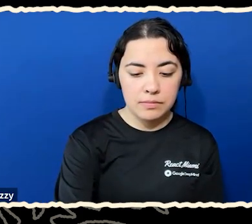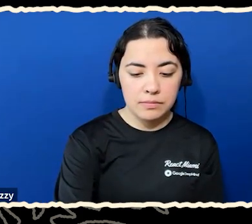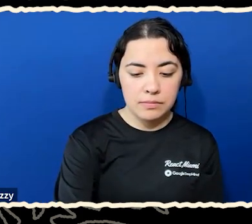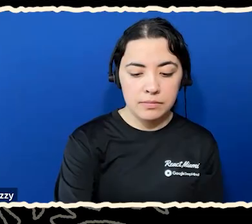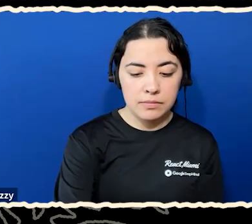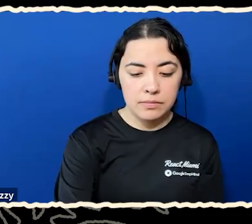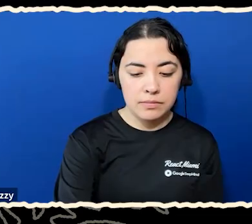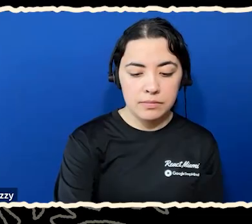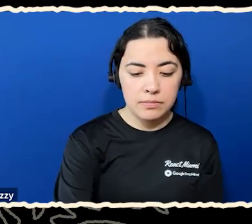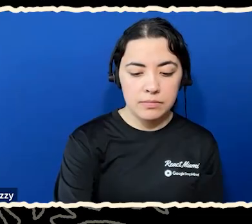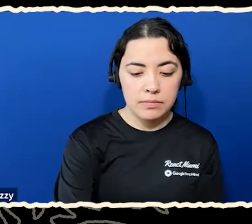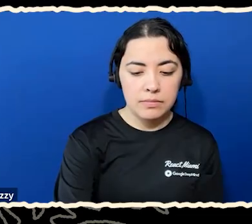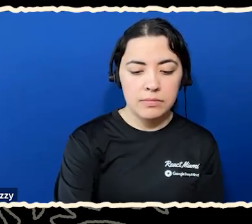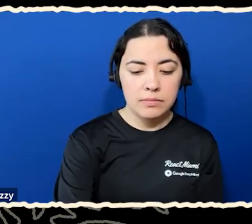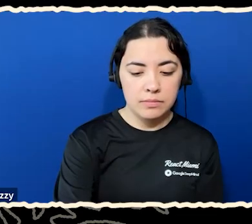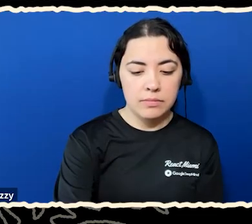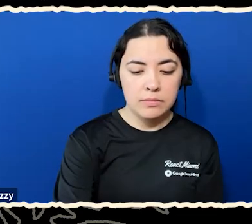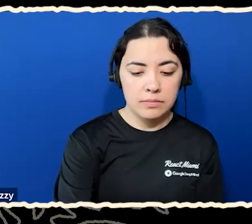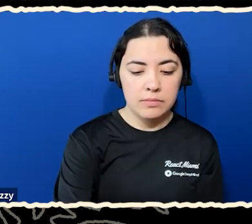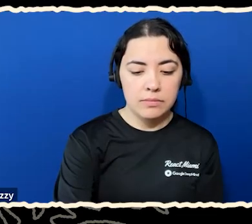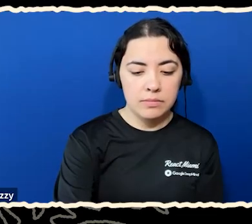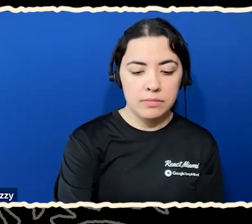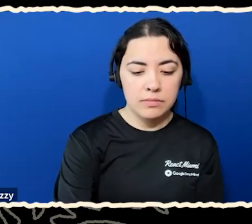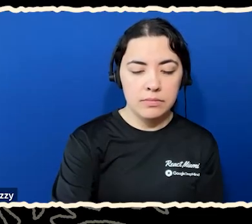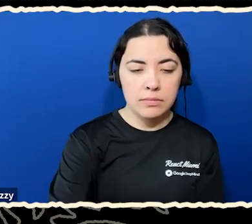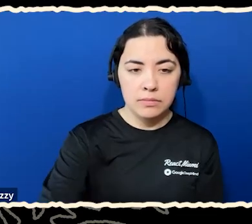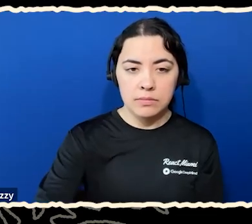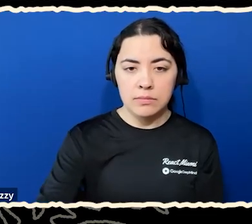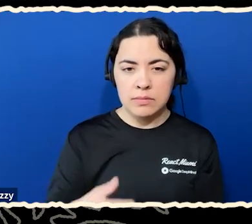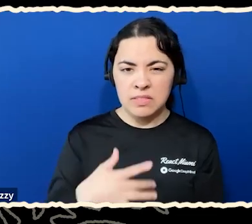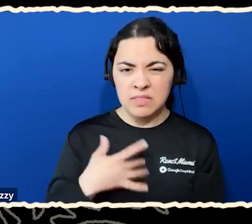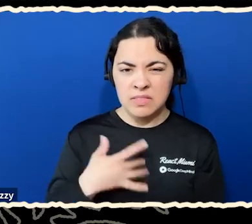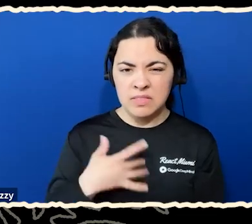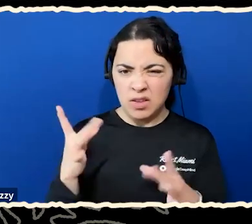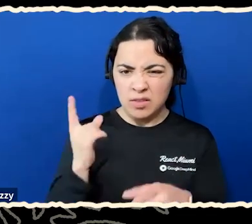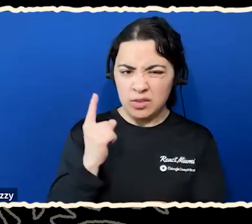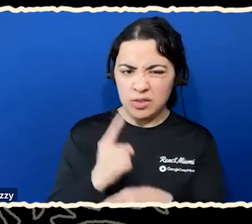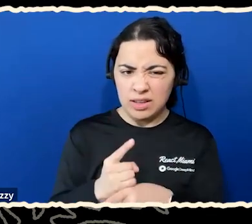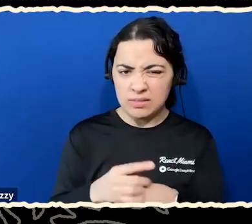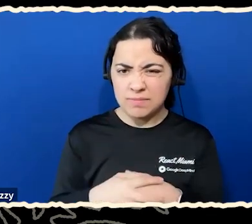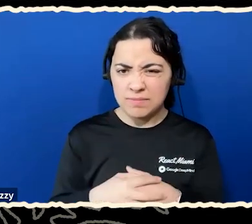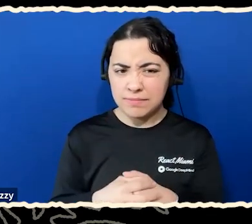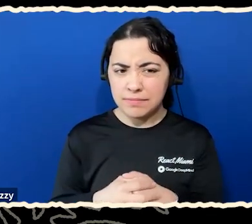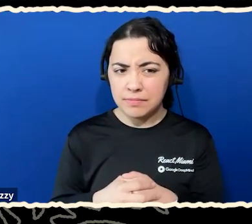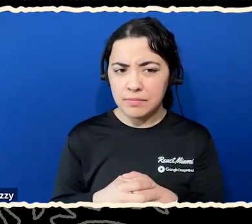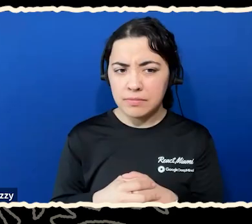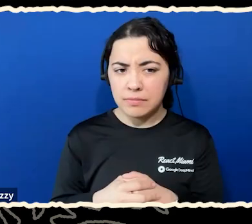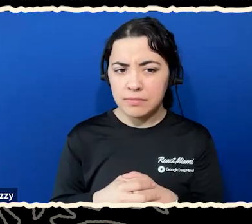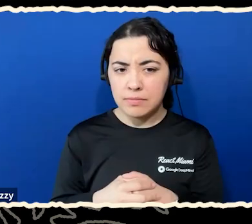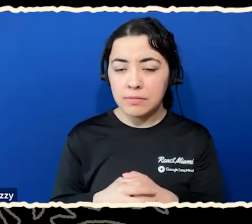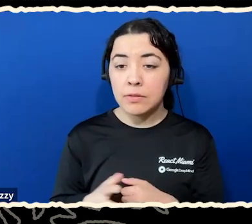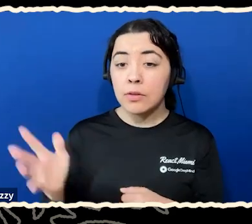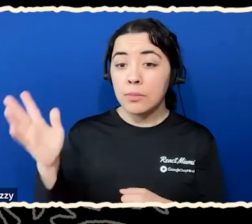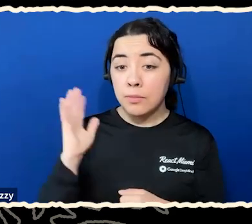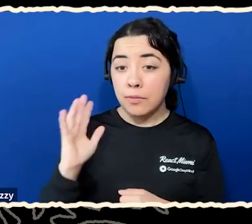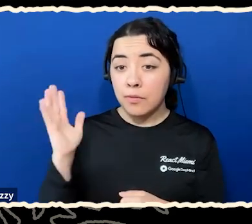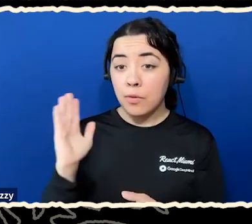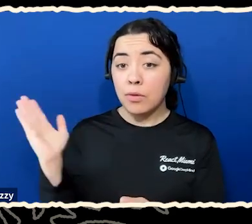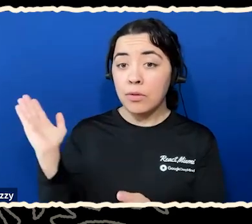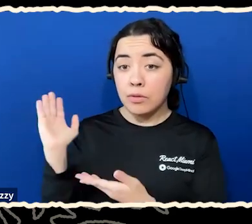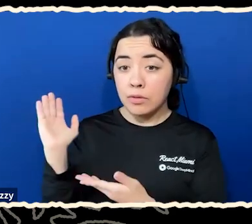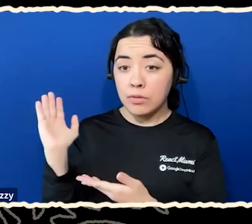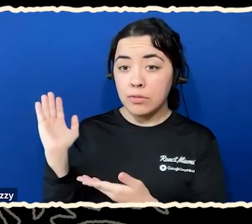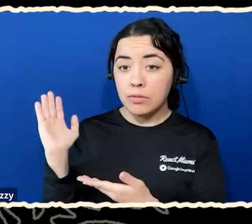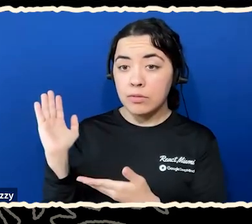It feels awful, right? Yeah, what is this? Yeah, so this is what we had before. We had like